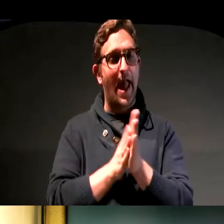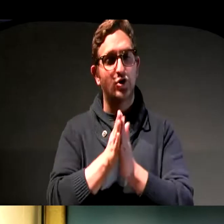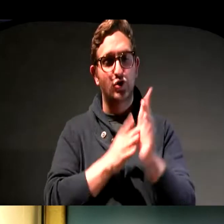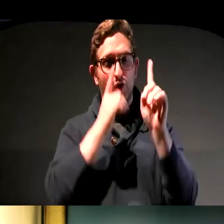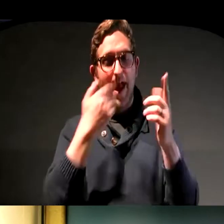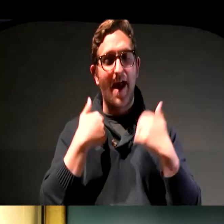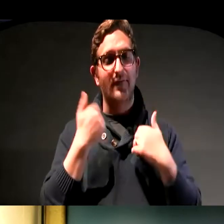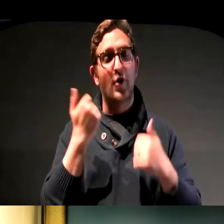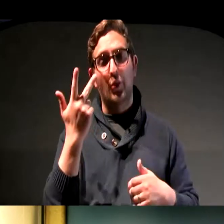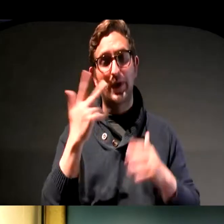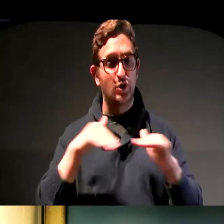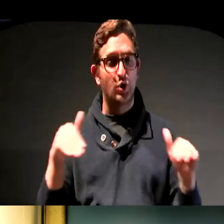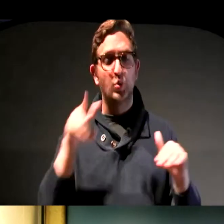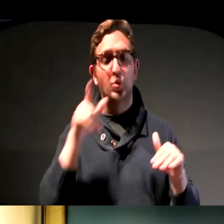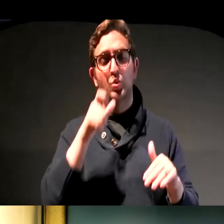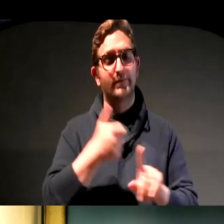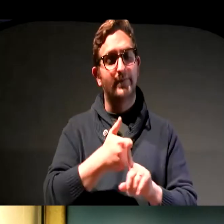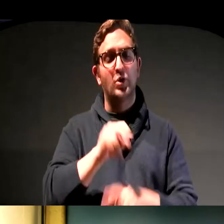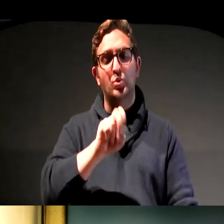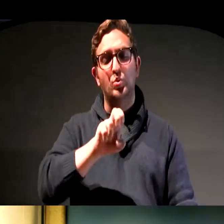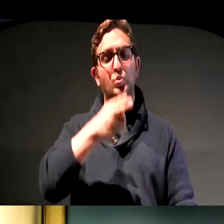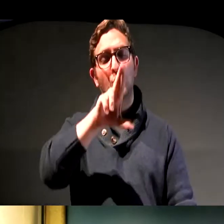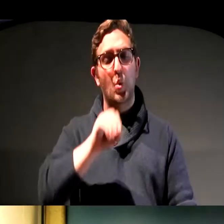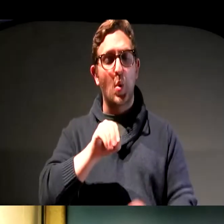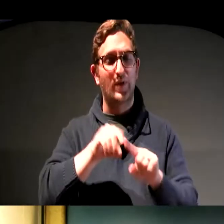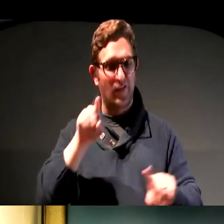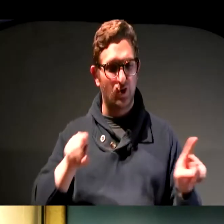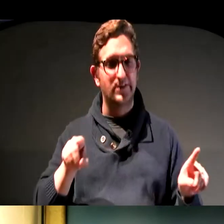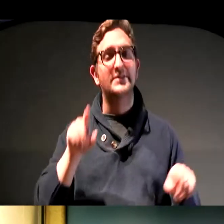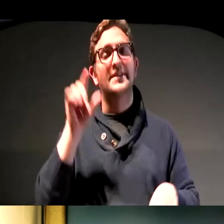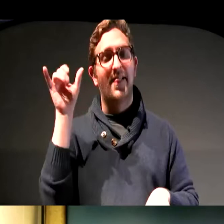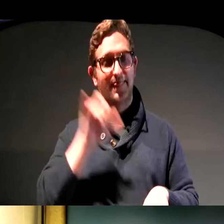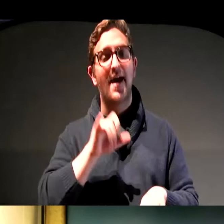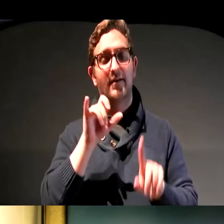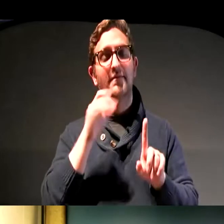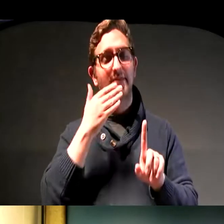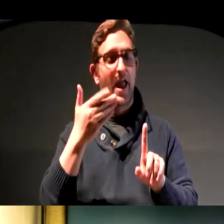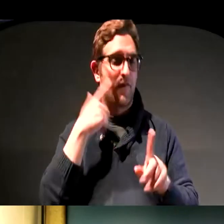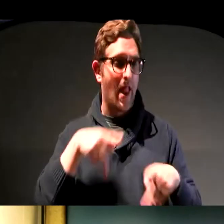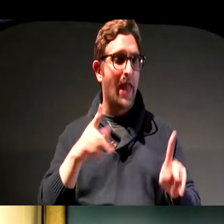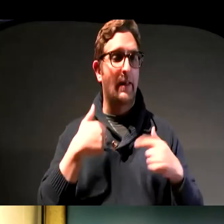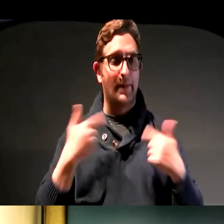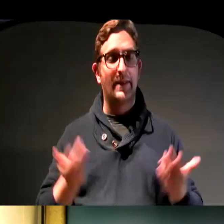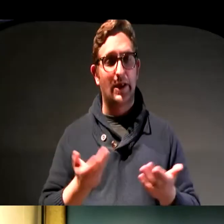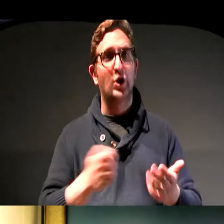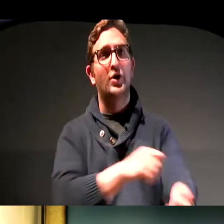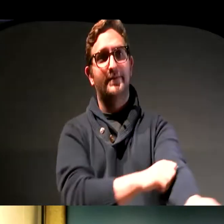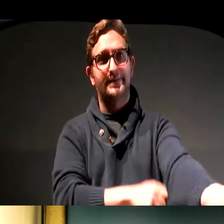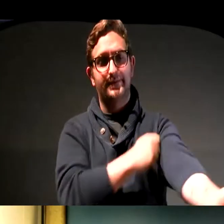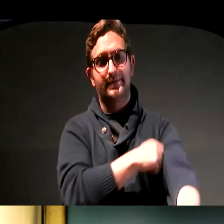that are neurodiverse, and so all the work that I can do here is going to help them in the future. So thank you for letting me be here.